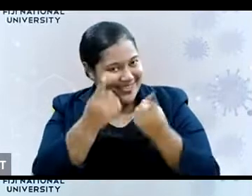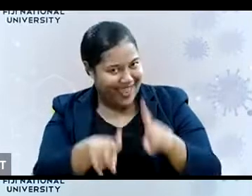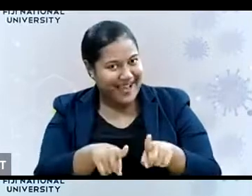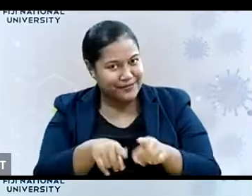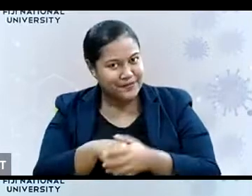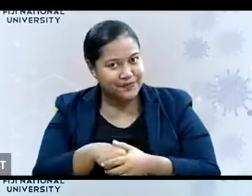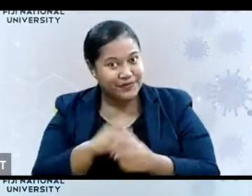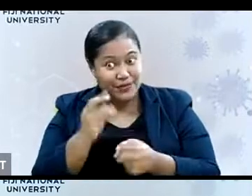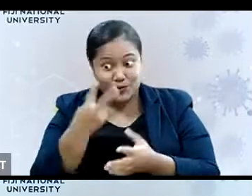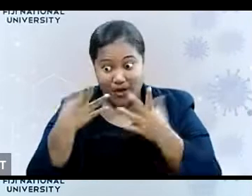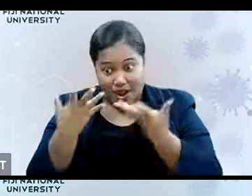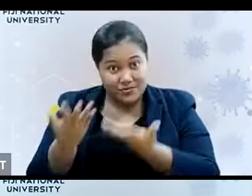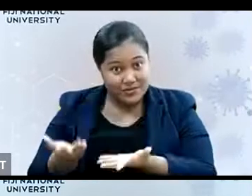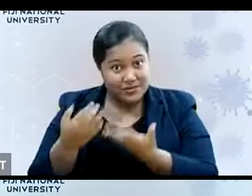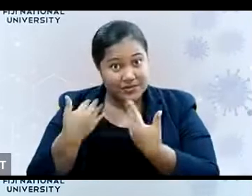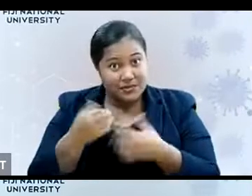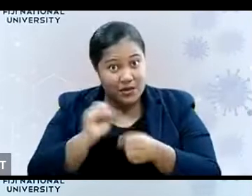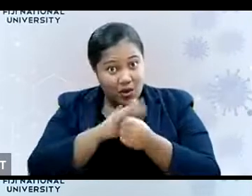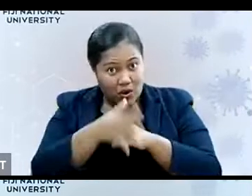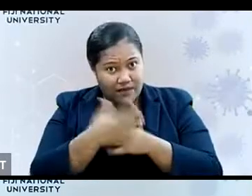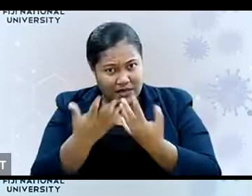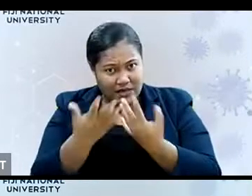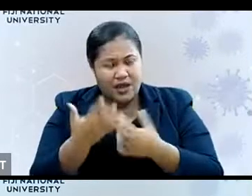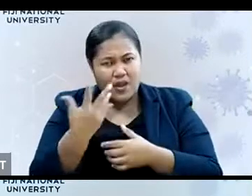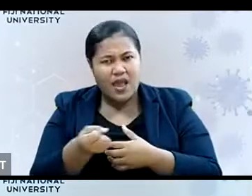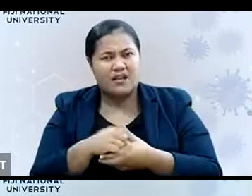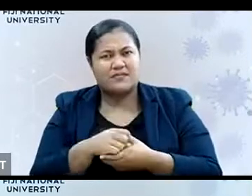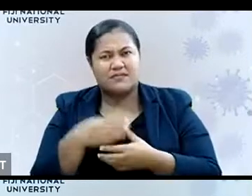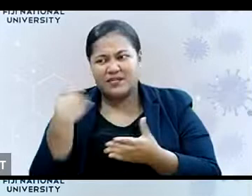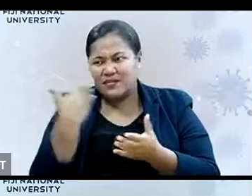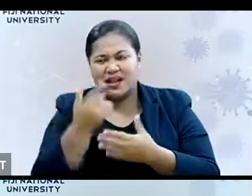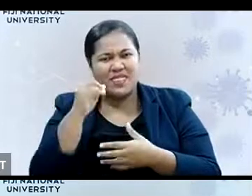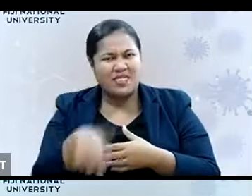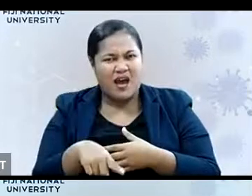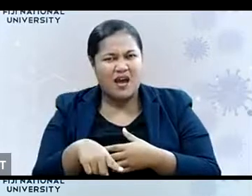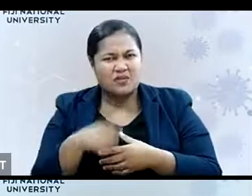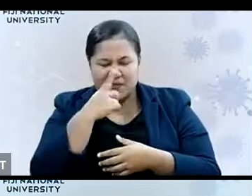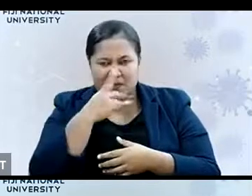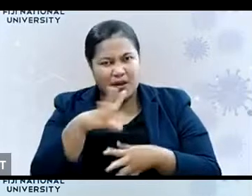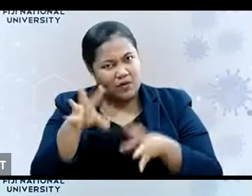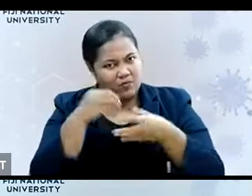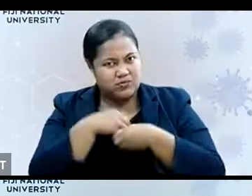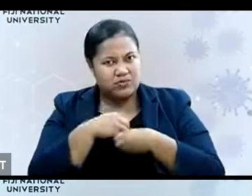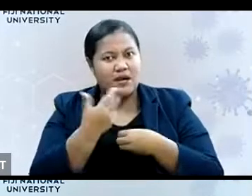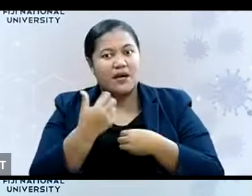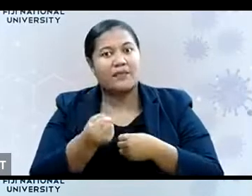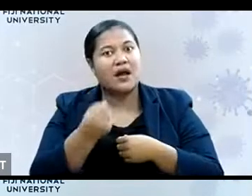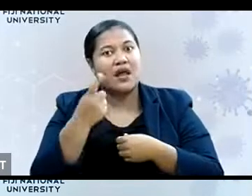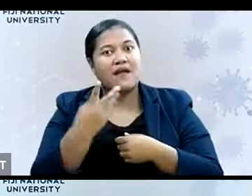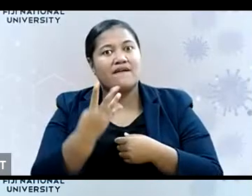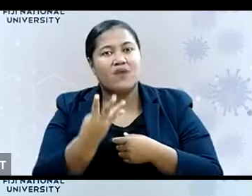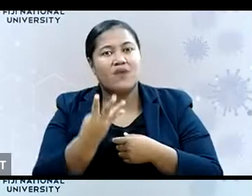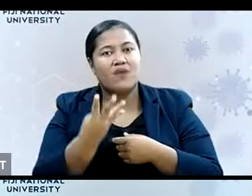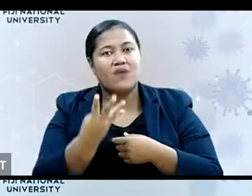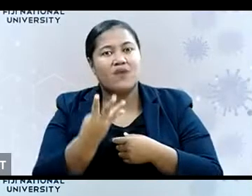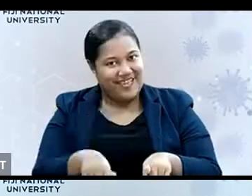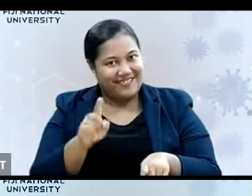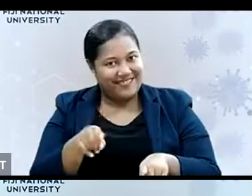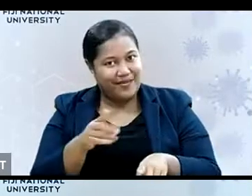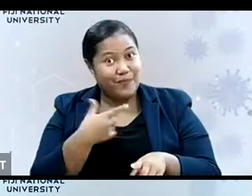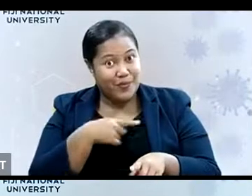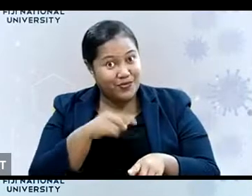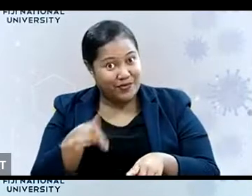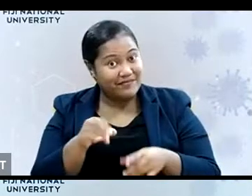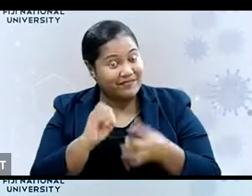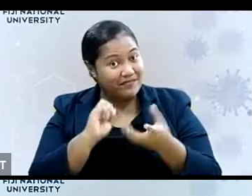at COVID-19 in Fiji so far, we've had over 1,000 cases and 4 deaths that are attributed to this disease.